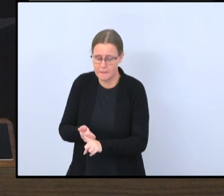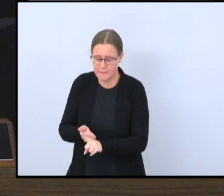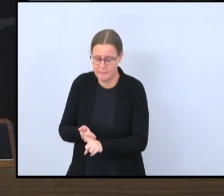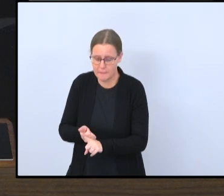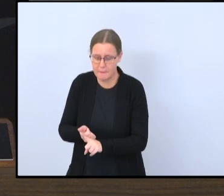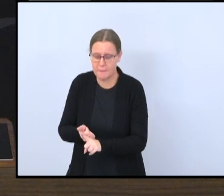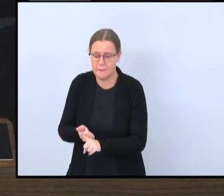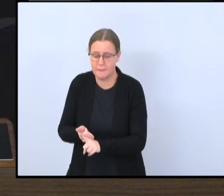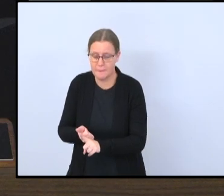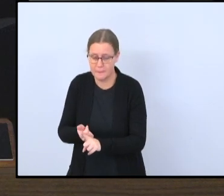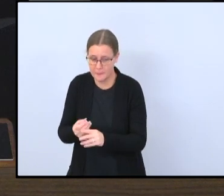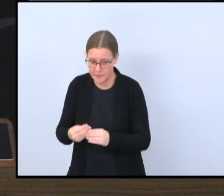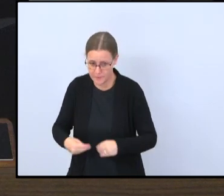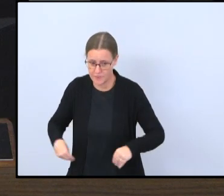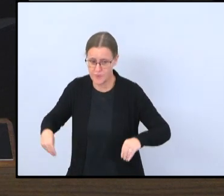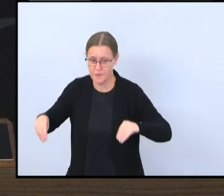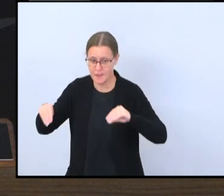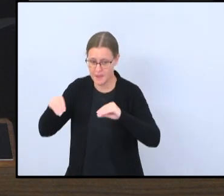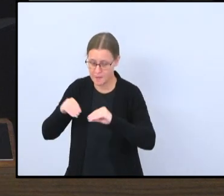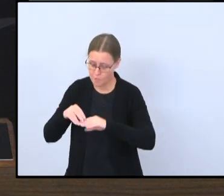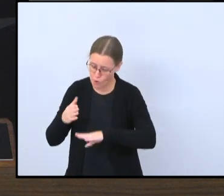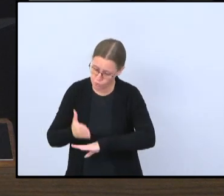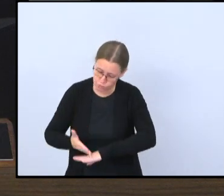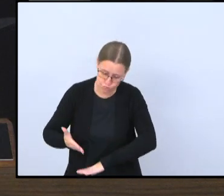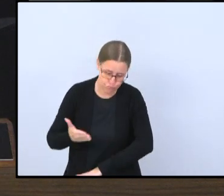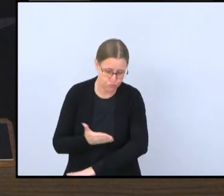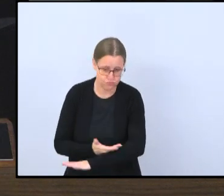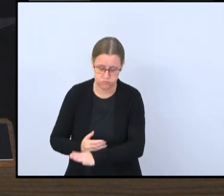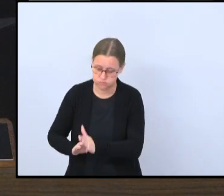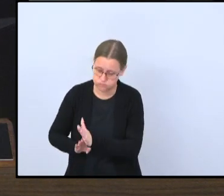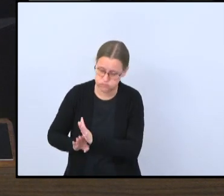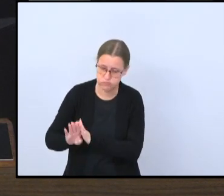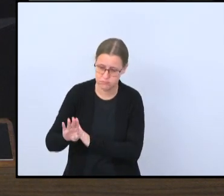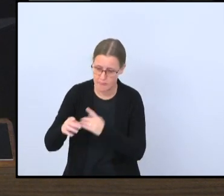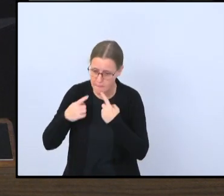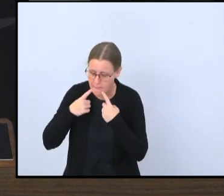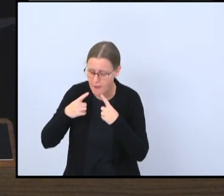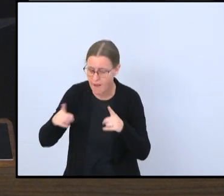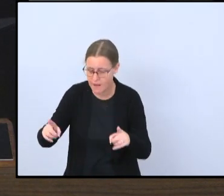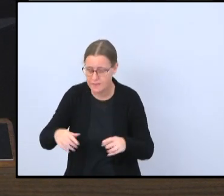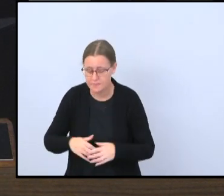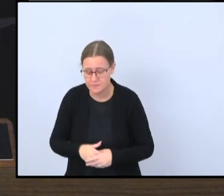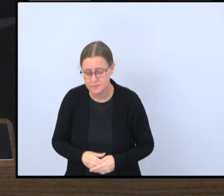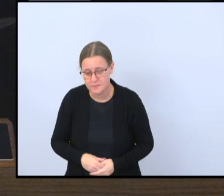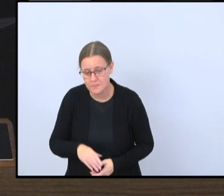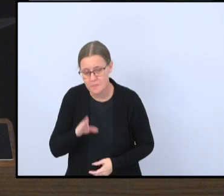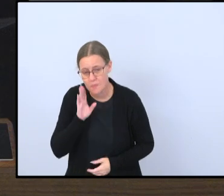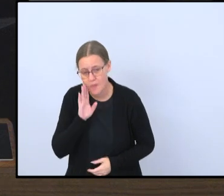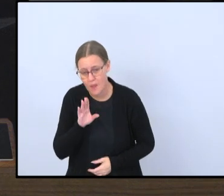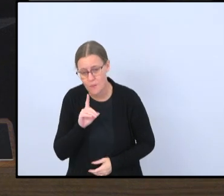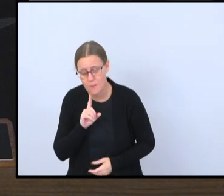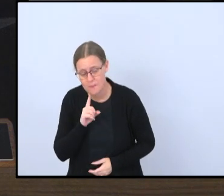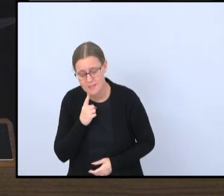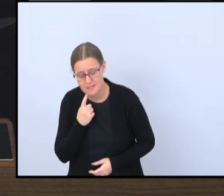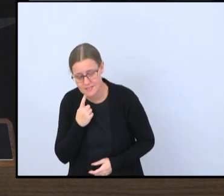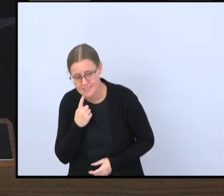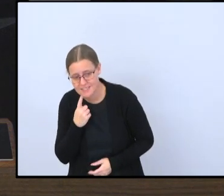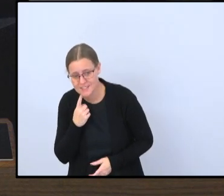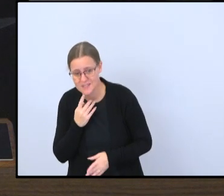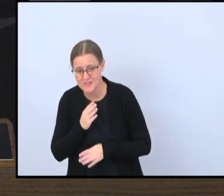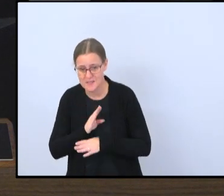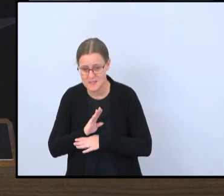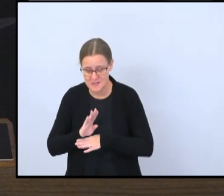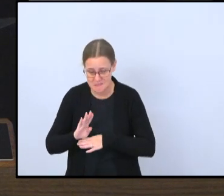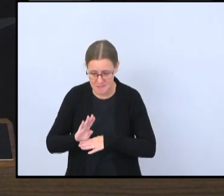more productive and to continue to grow and be successful. I will miss the